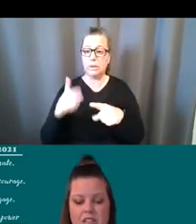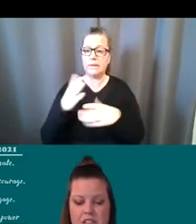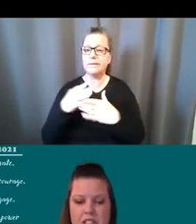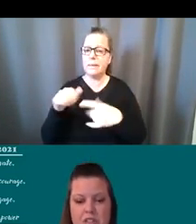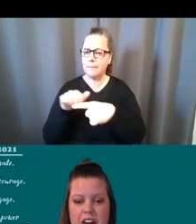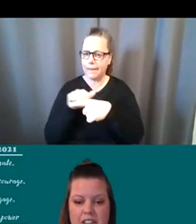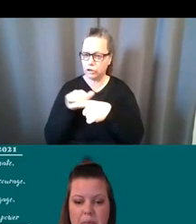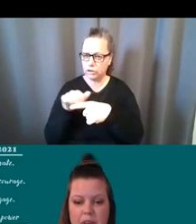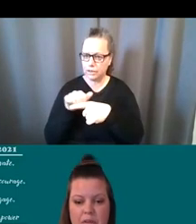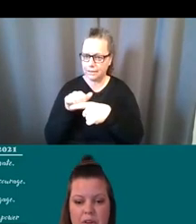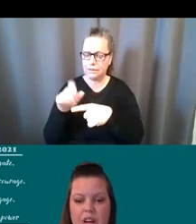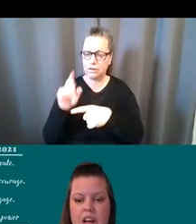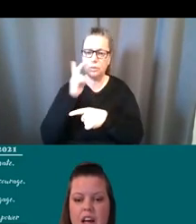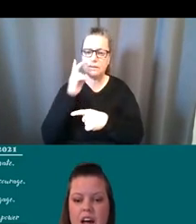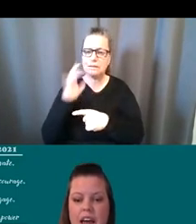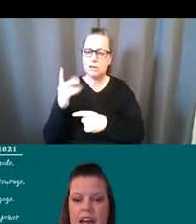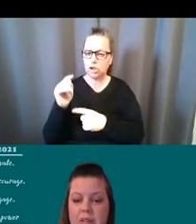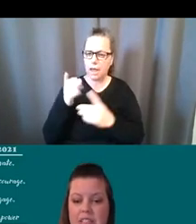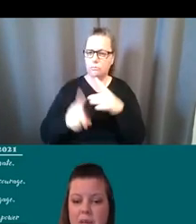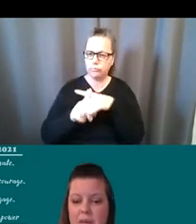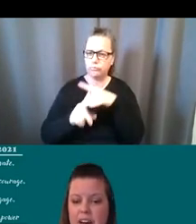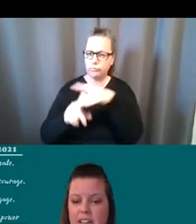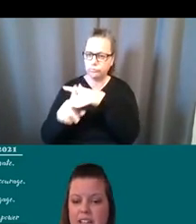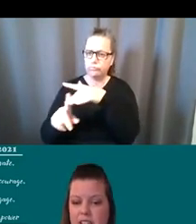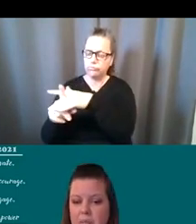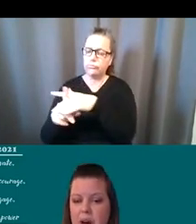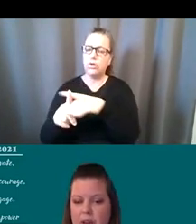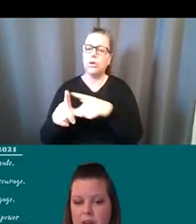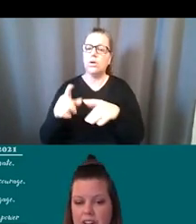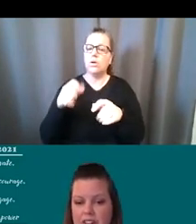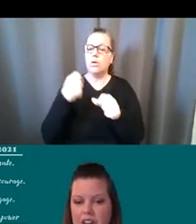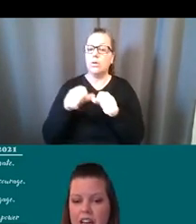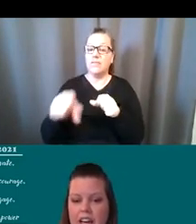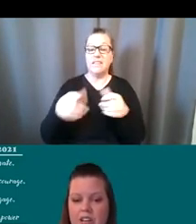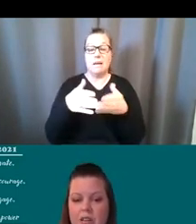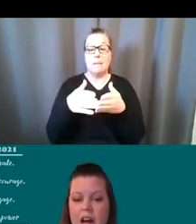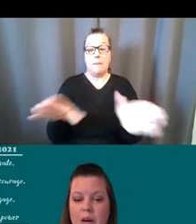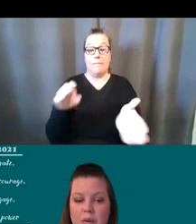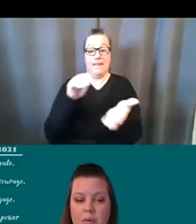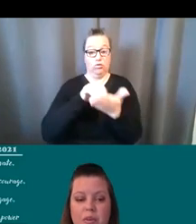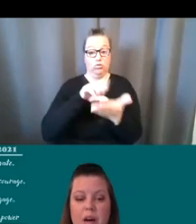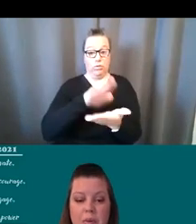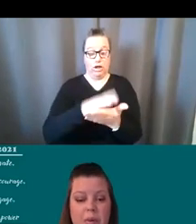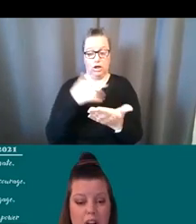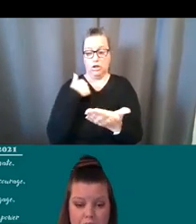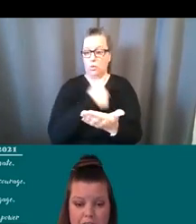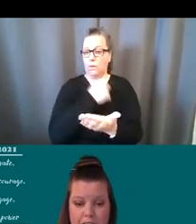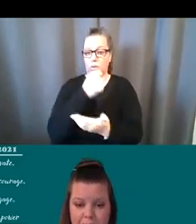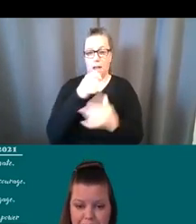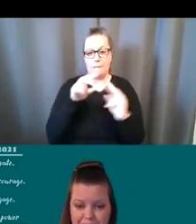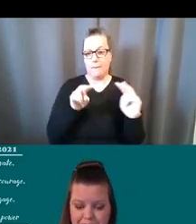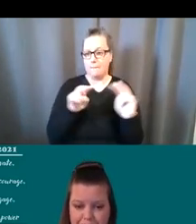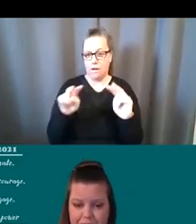exercises, so you'll see some chats coming through. And please keep in mind, this is a public record and we will not be monitoring